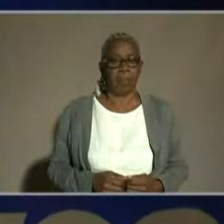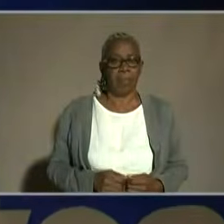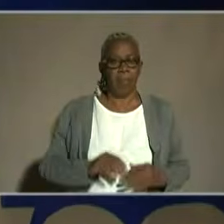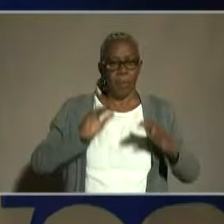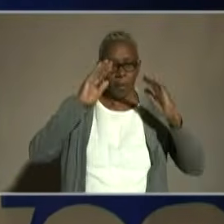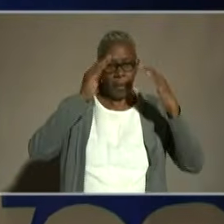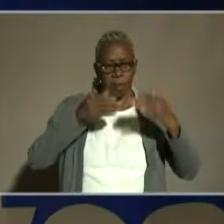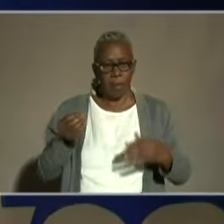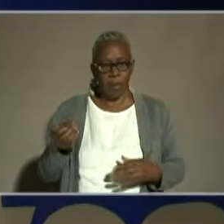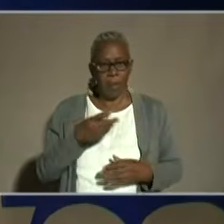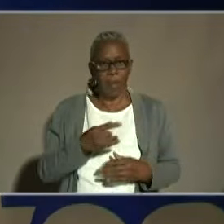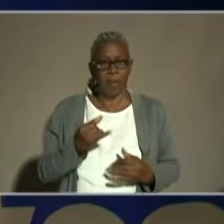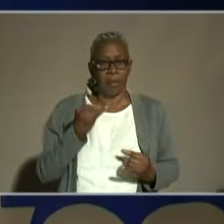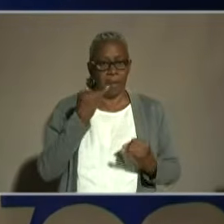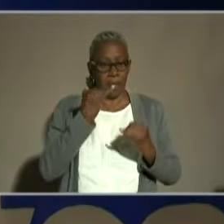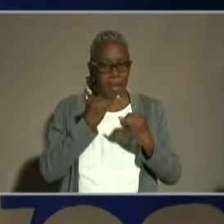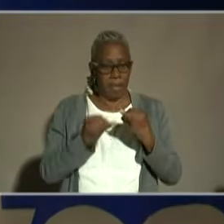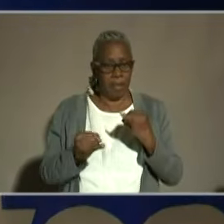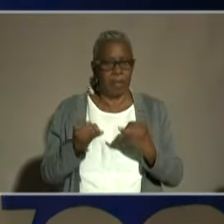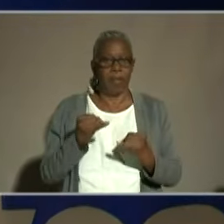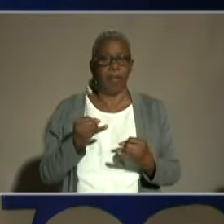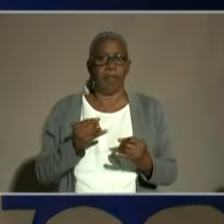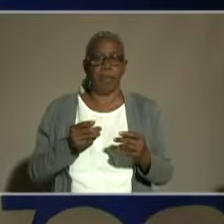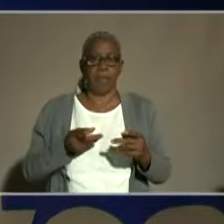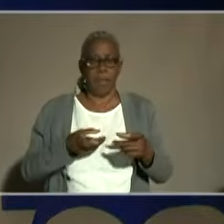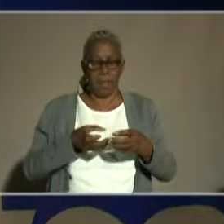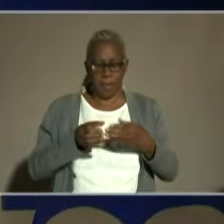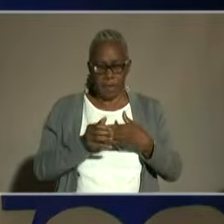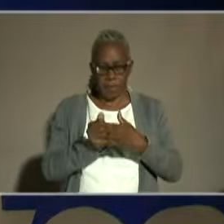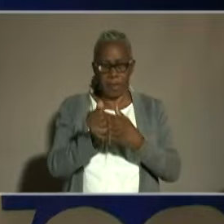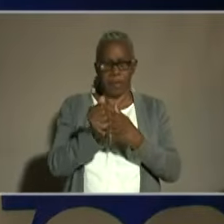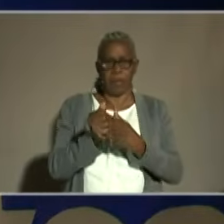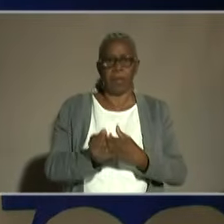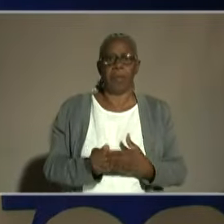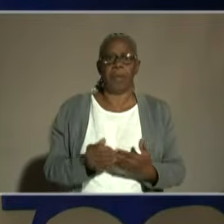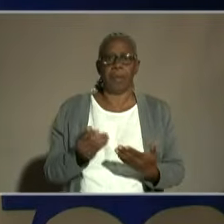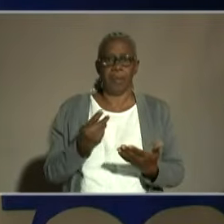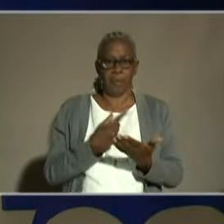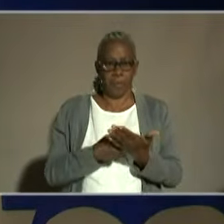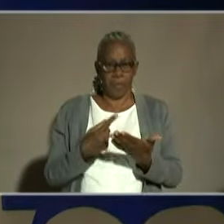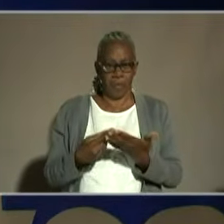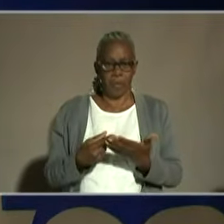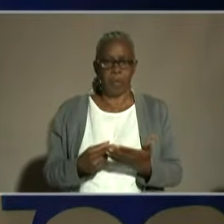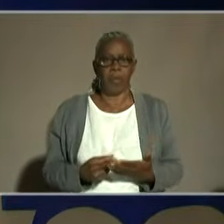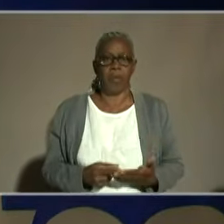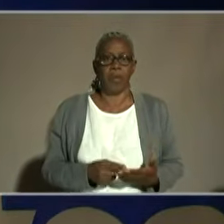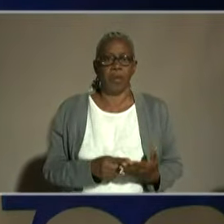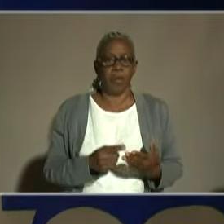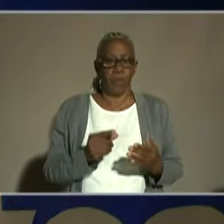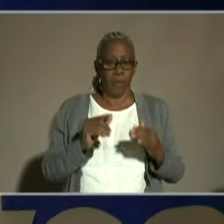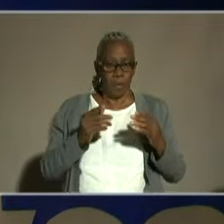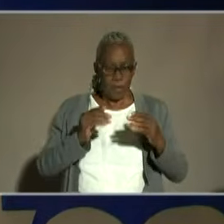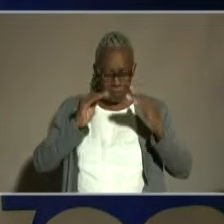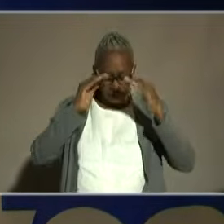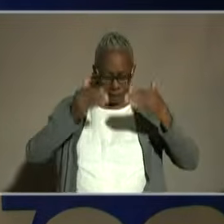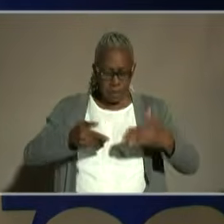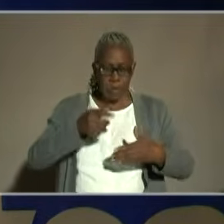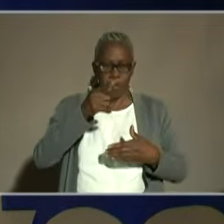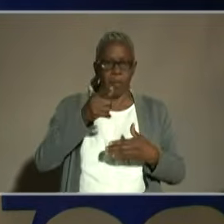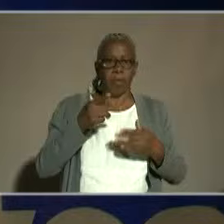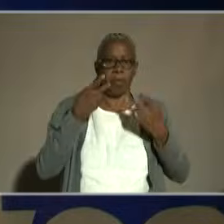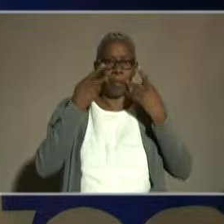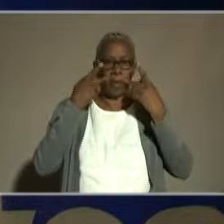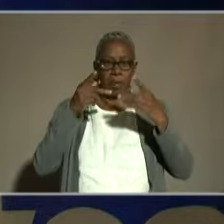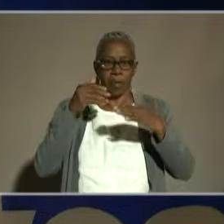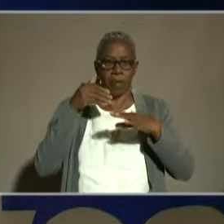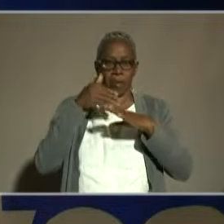Welcome back to the final segment of the Leaders' Debate presented by the Jamaica Debates Commission. We invite you, the public, to send us your questions